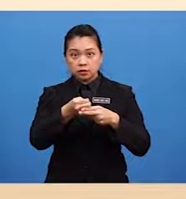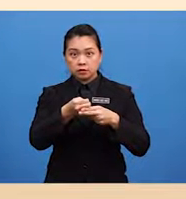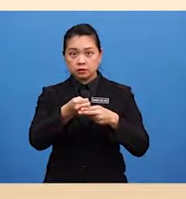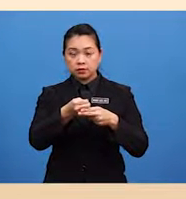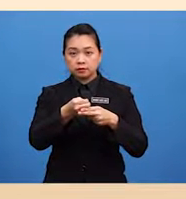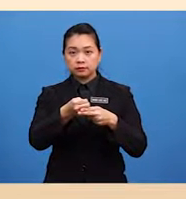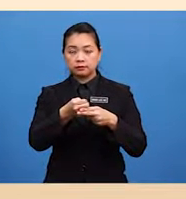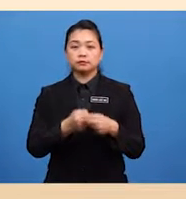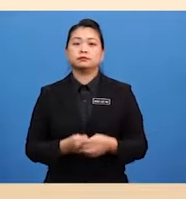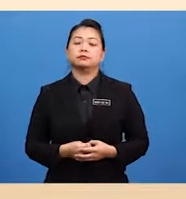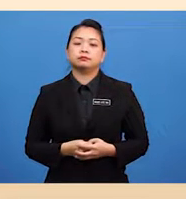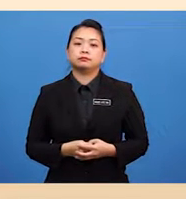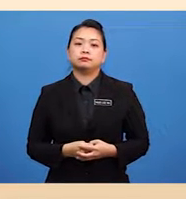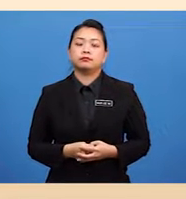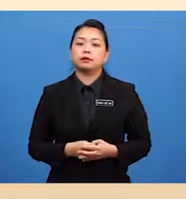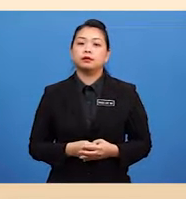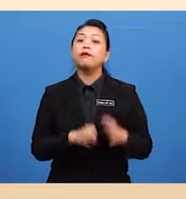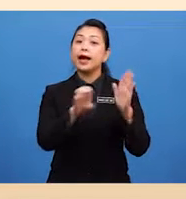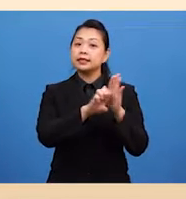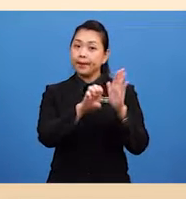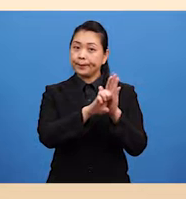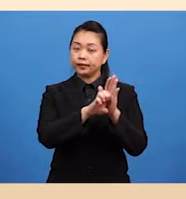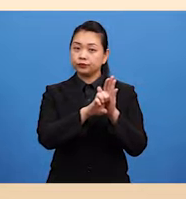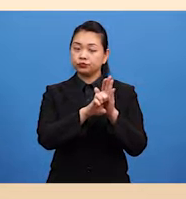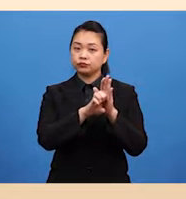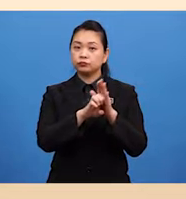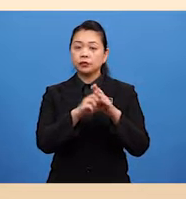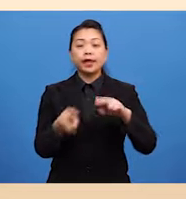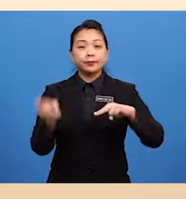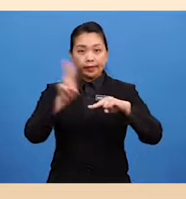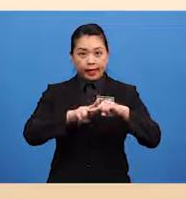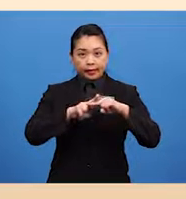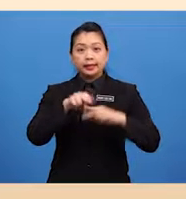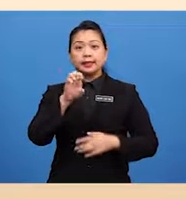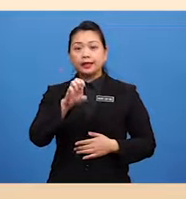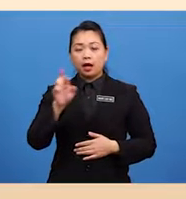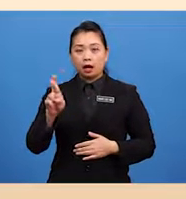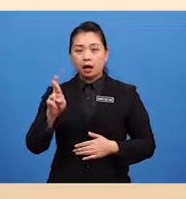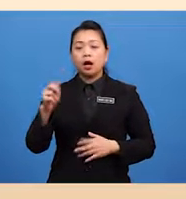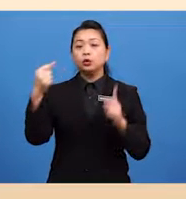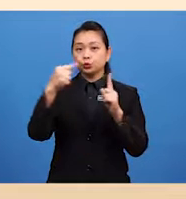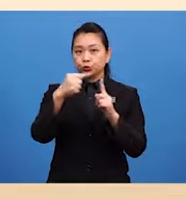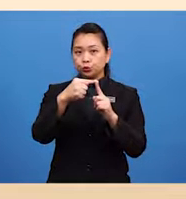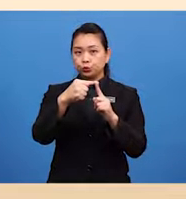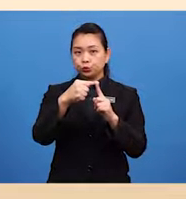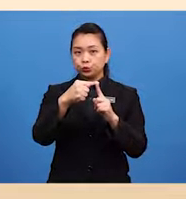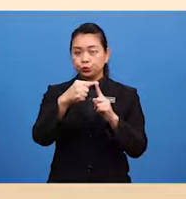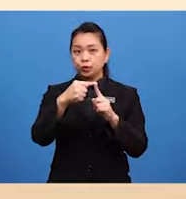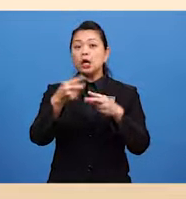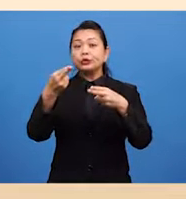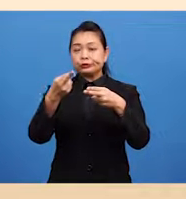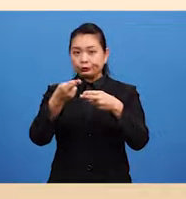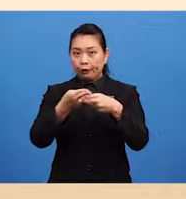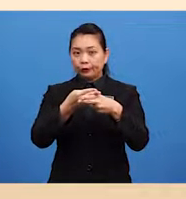In this example We add er To the word short